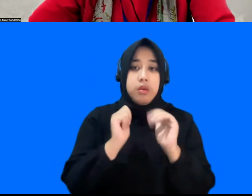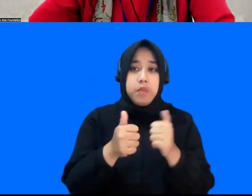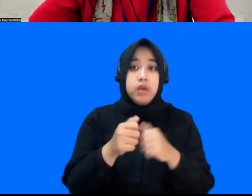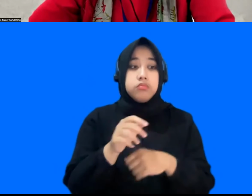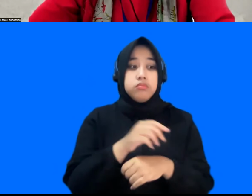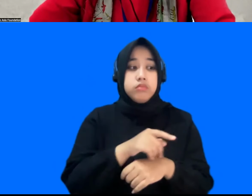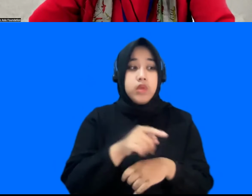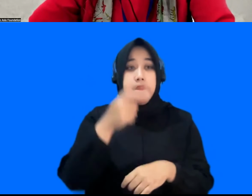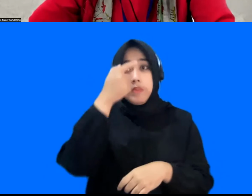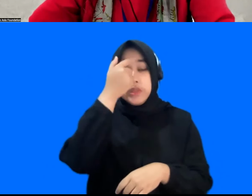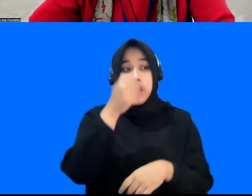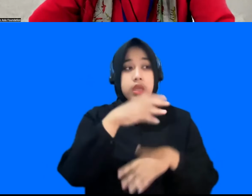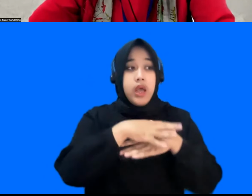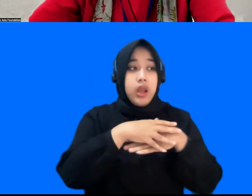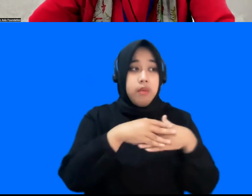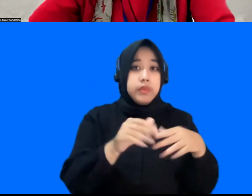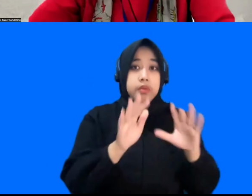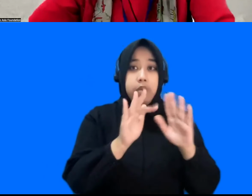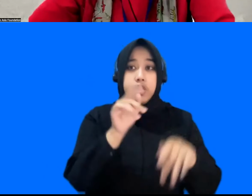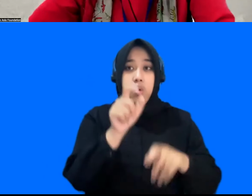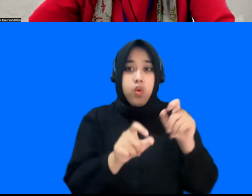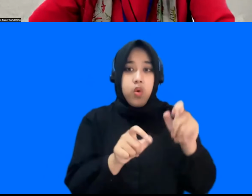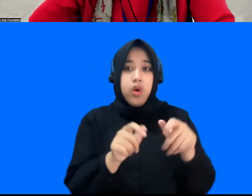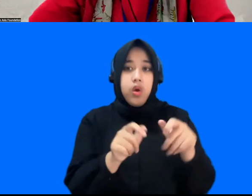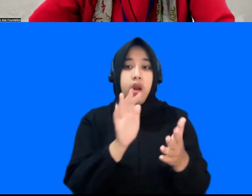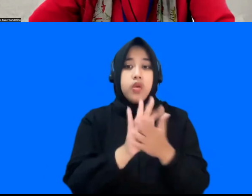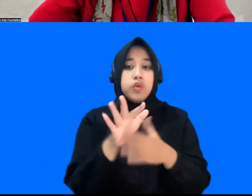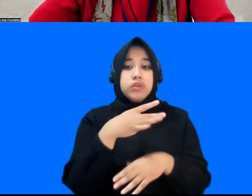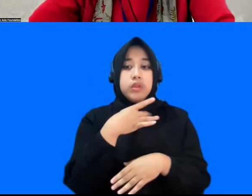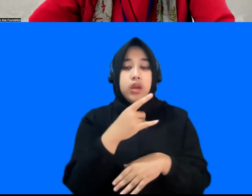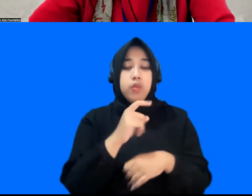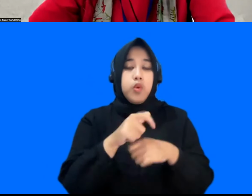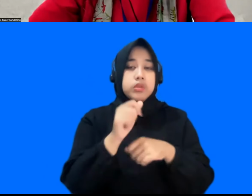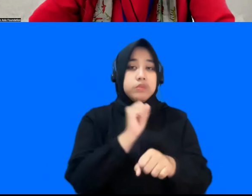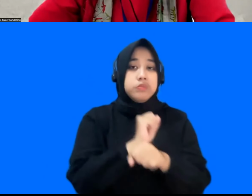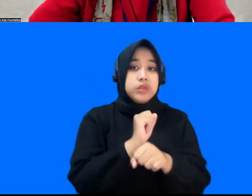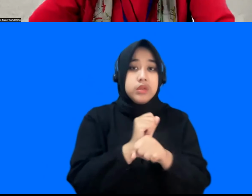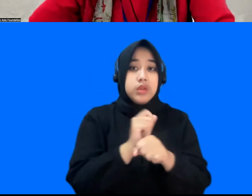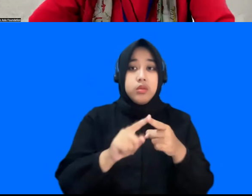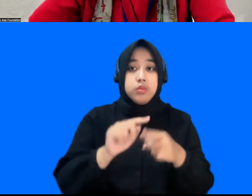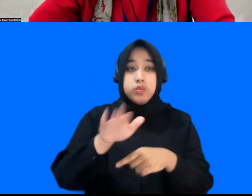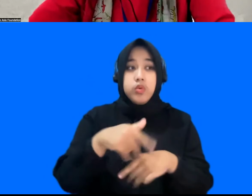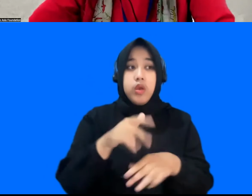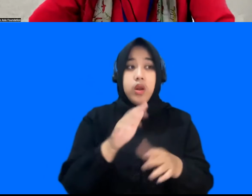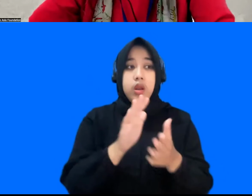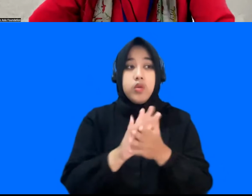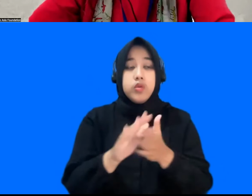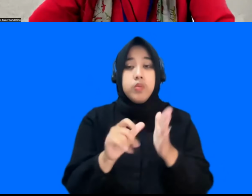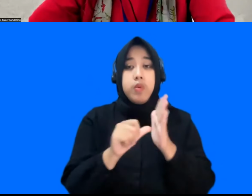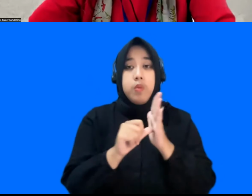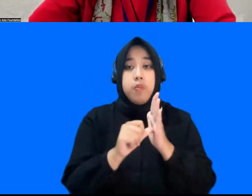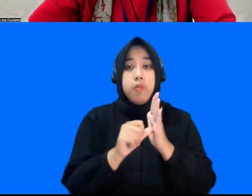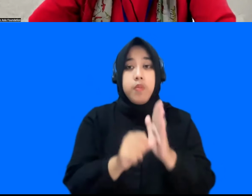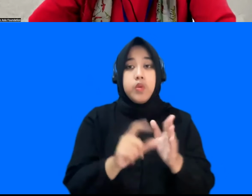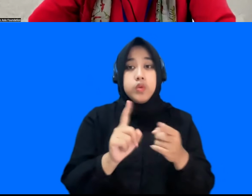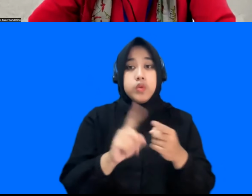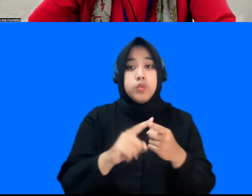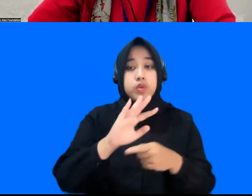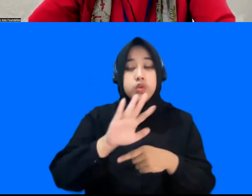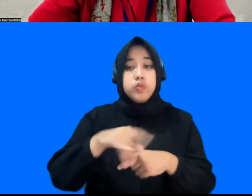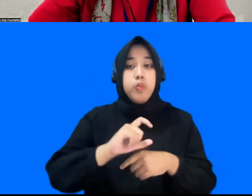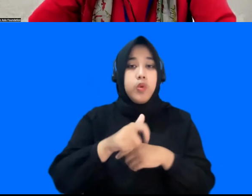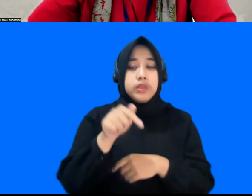will take interest in your work and help you in the along. Even as Engineering Good,